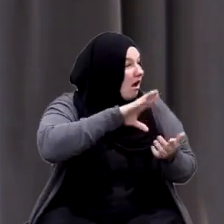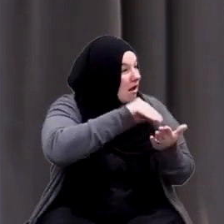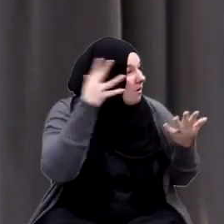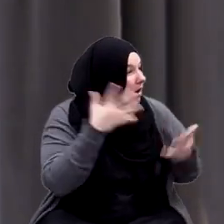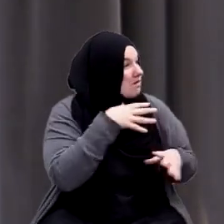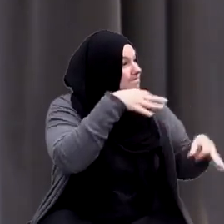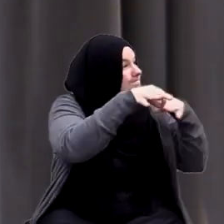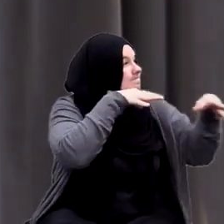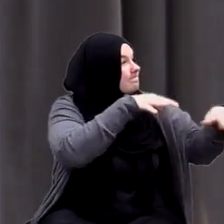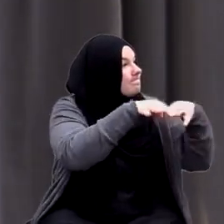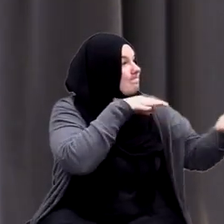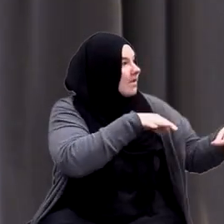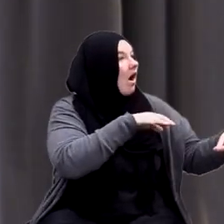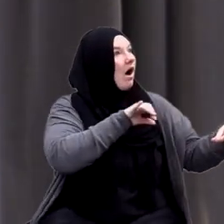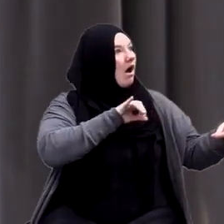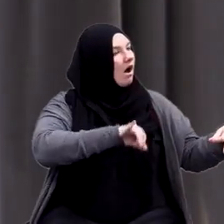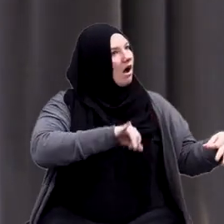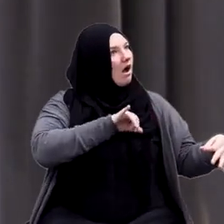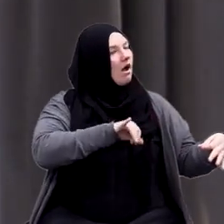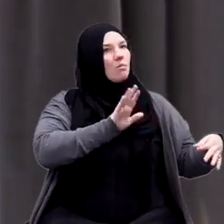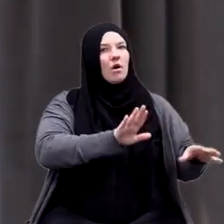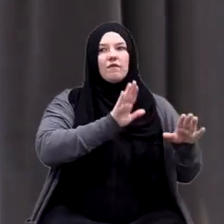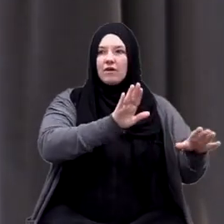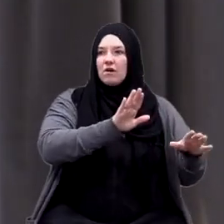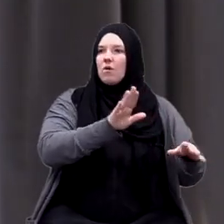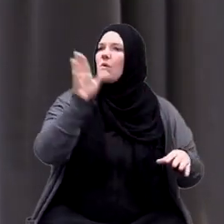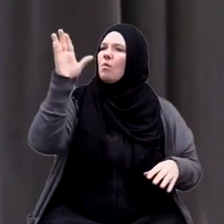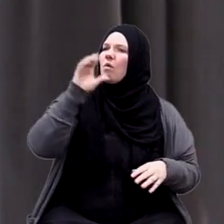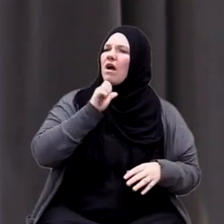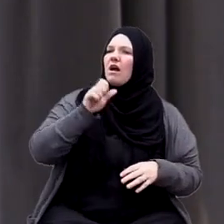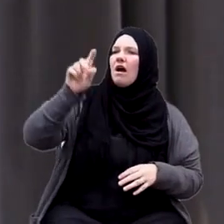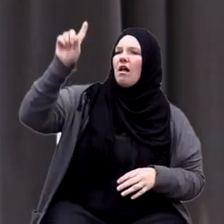Why didn't Allah order women to